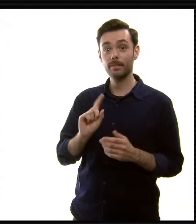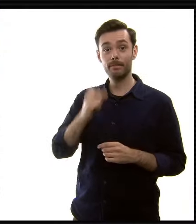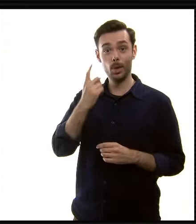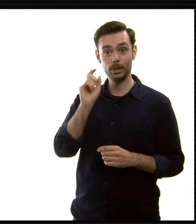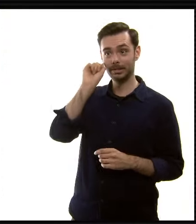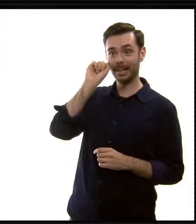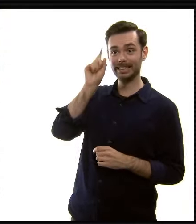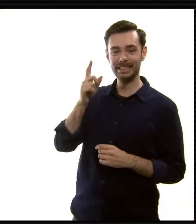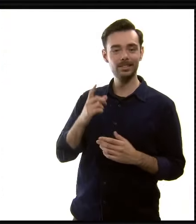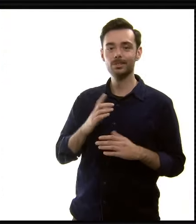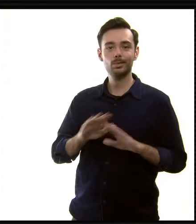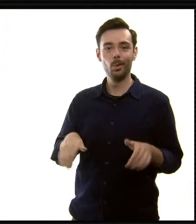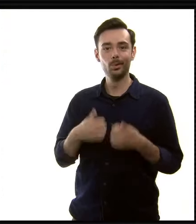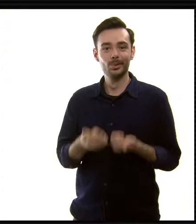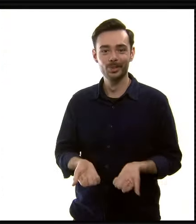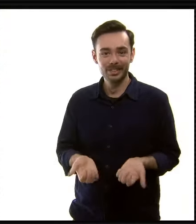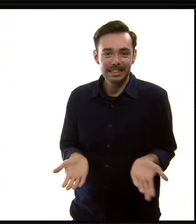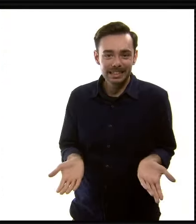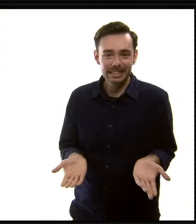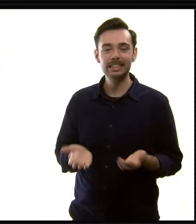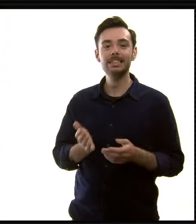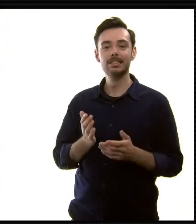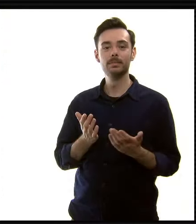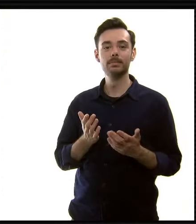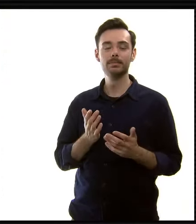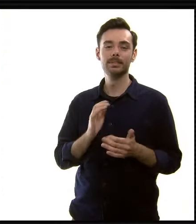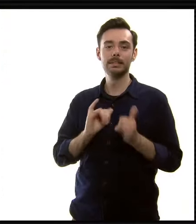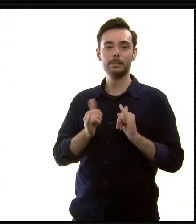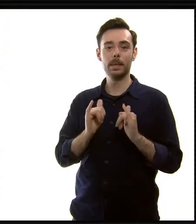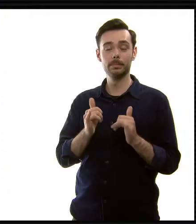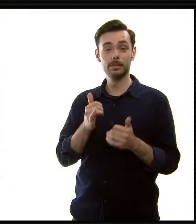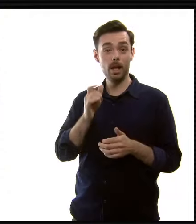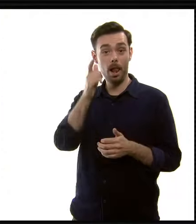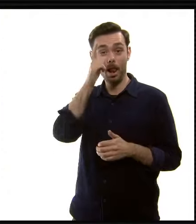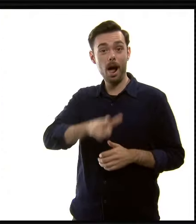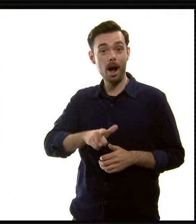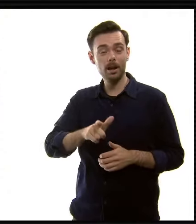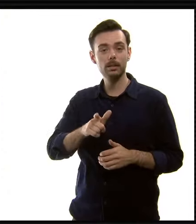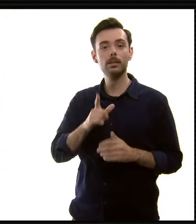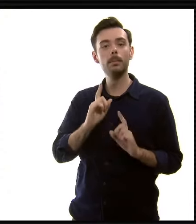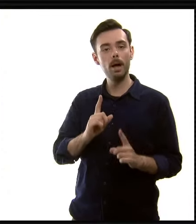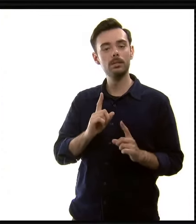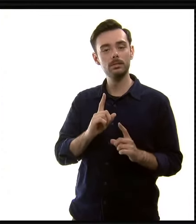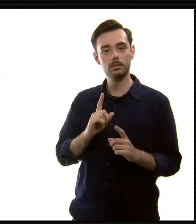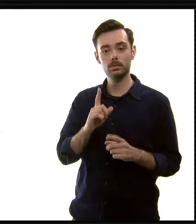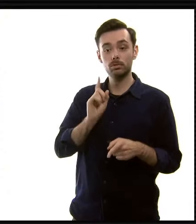talent, that's just luck. And the trial and error is what gets you to the right answer.